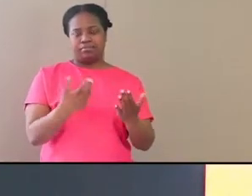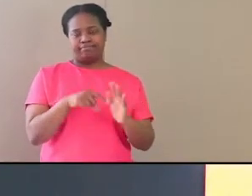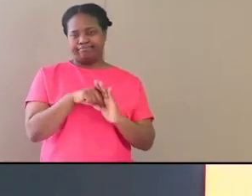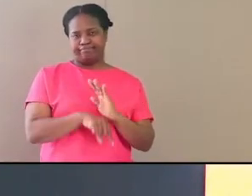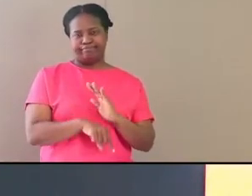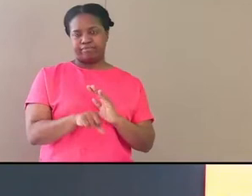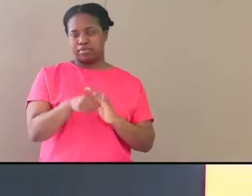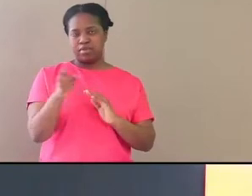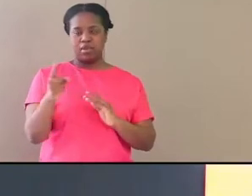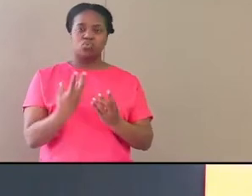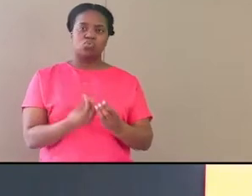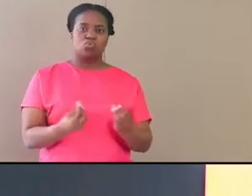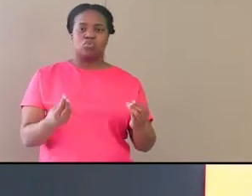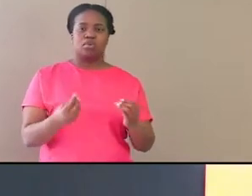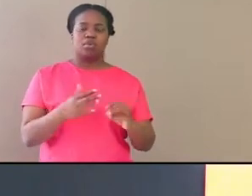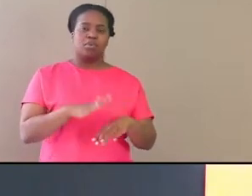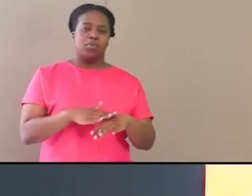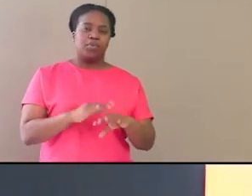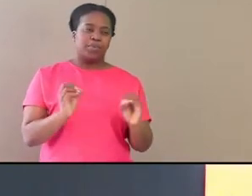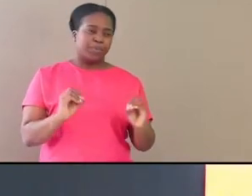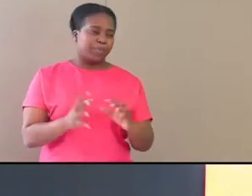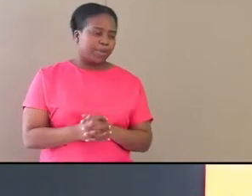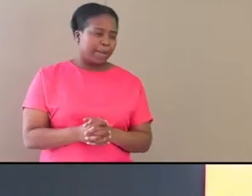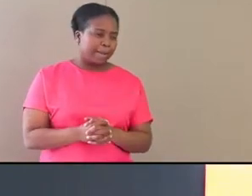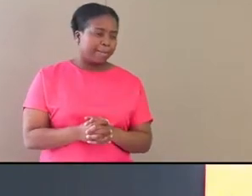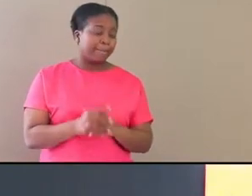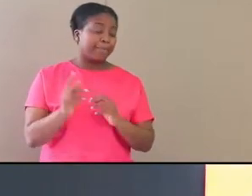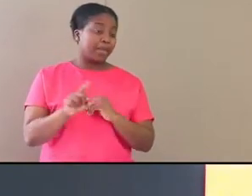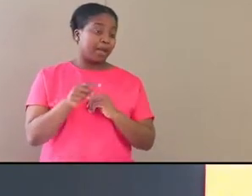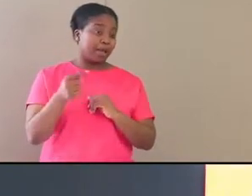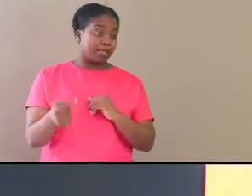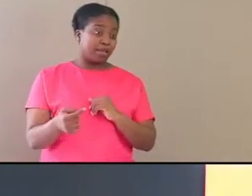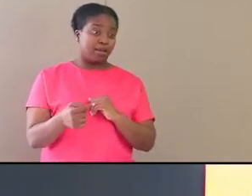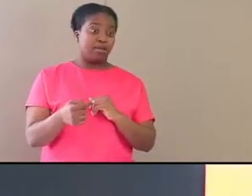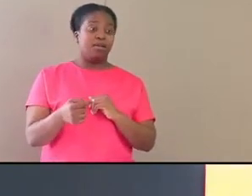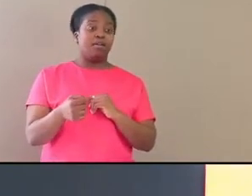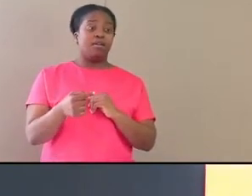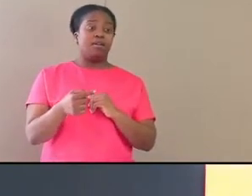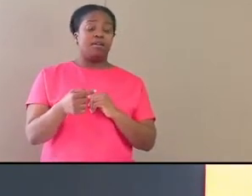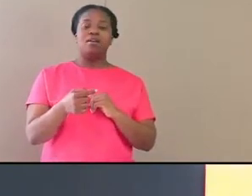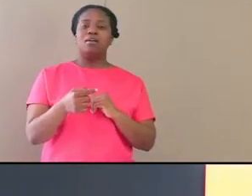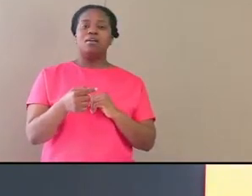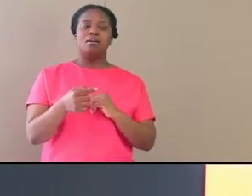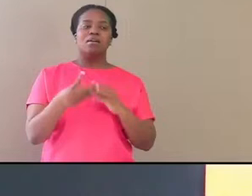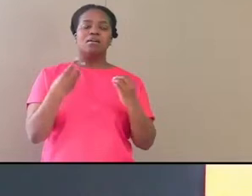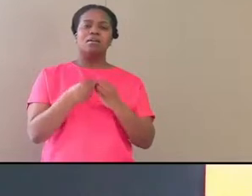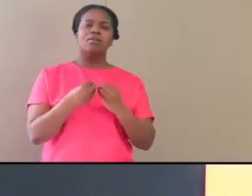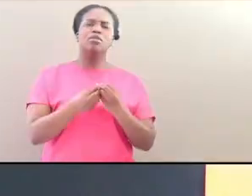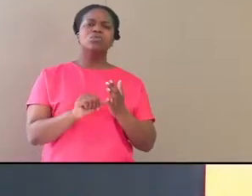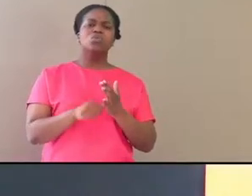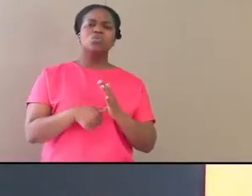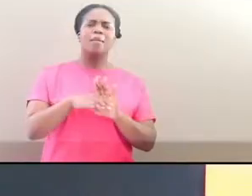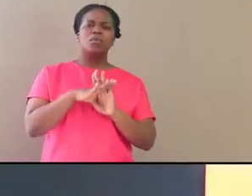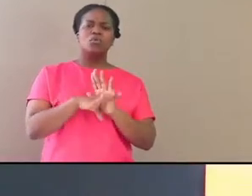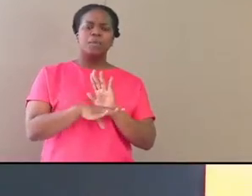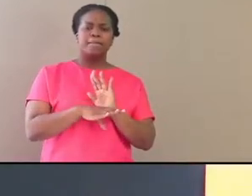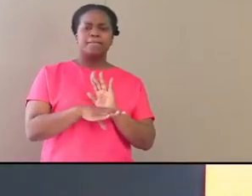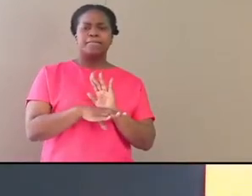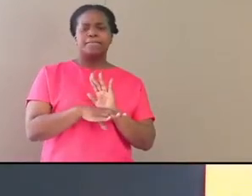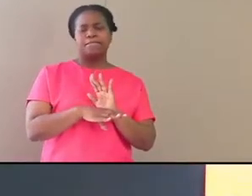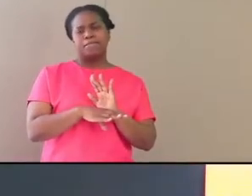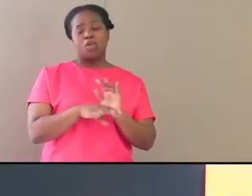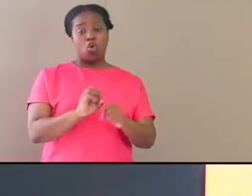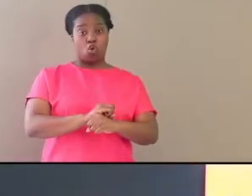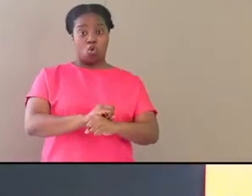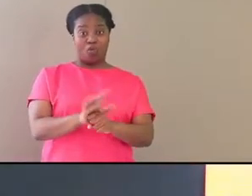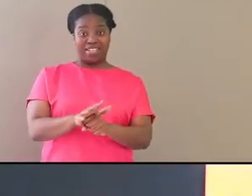about this. The other key area is reform of social security program. COVID-19, which I